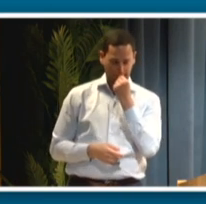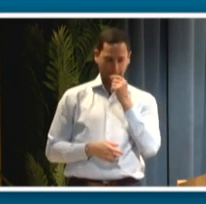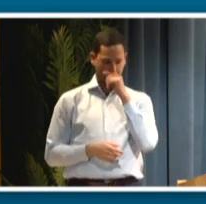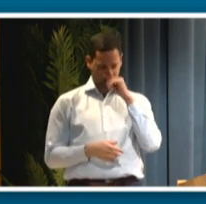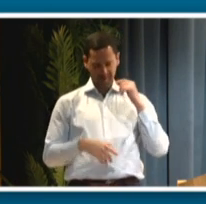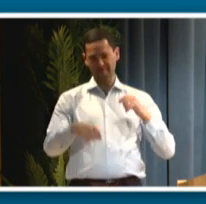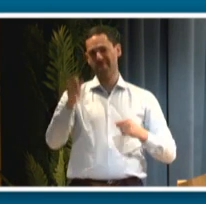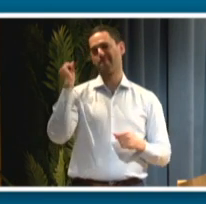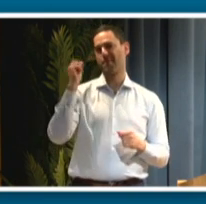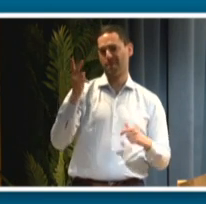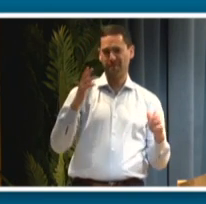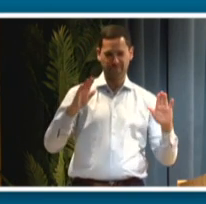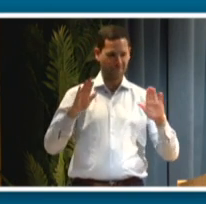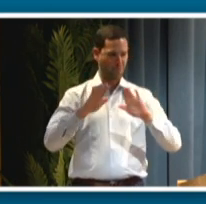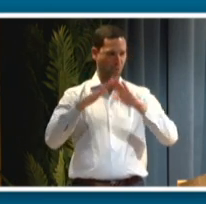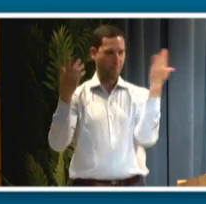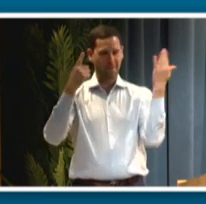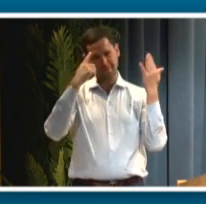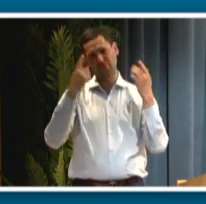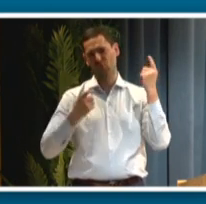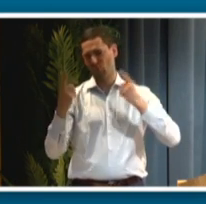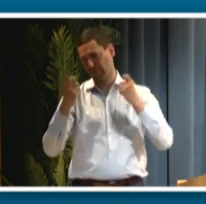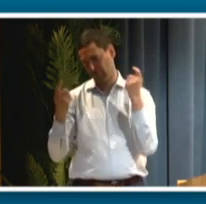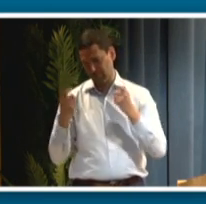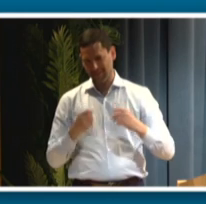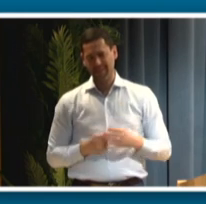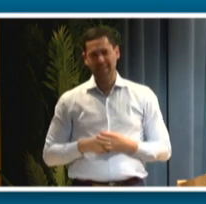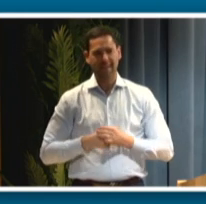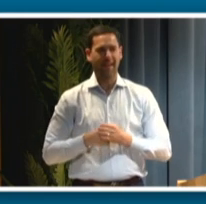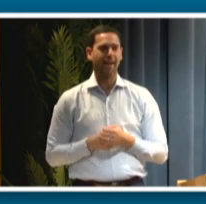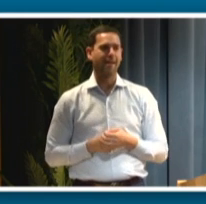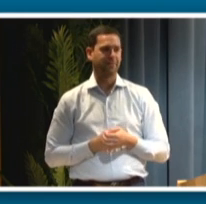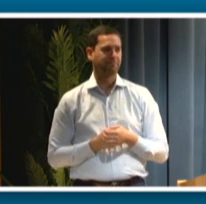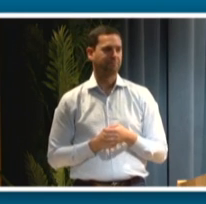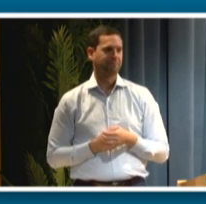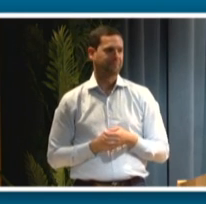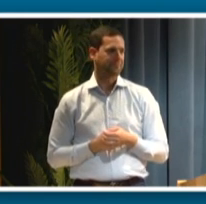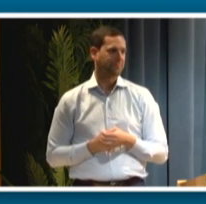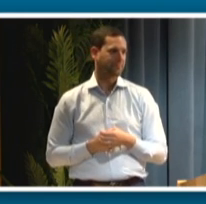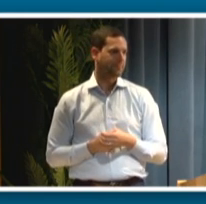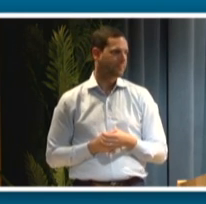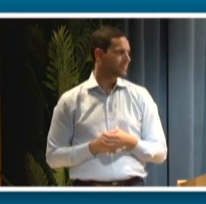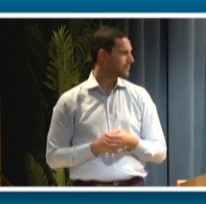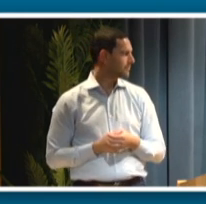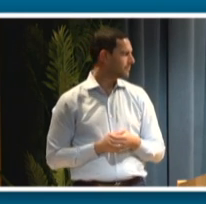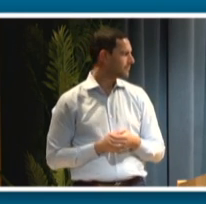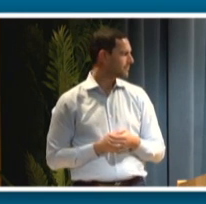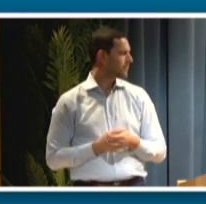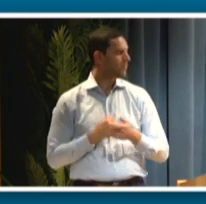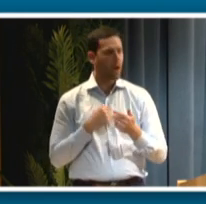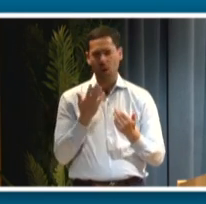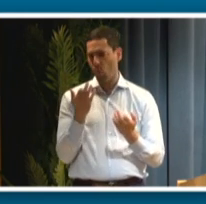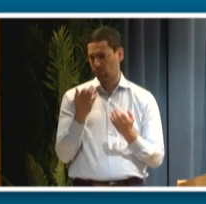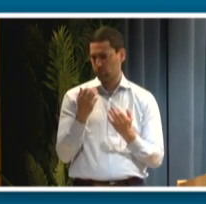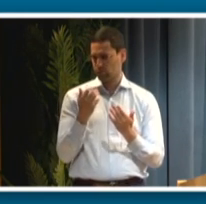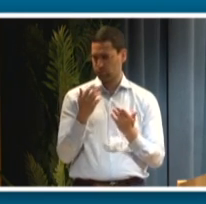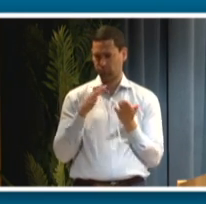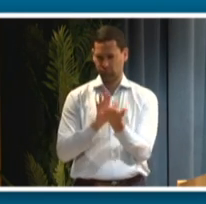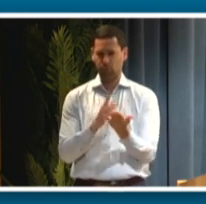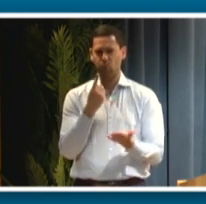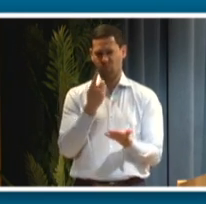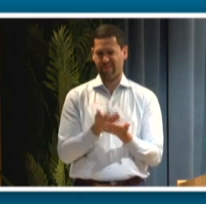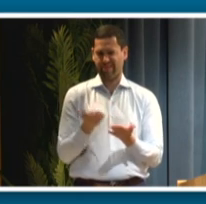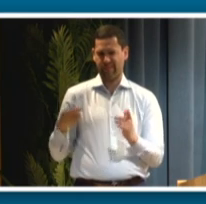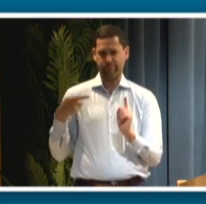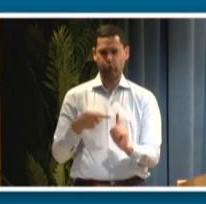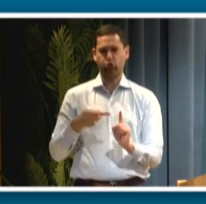Okay. We're going to go ahead and open it up for questions. I do want to just also make sure that we talk about one thing in particular. You